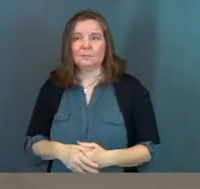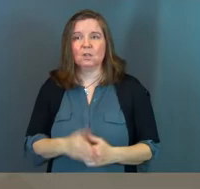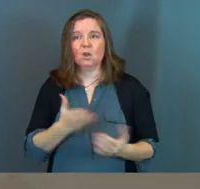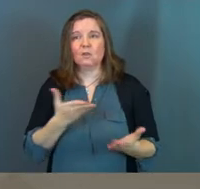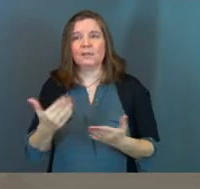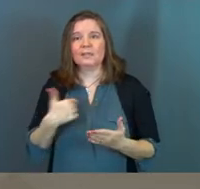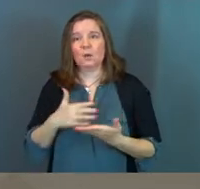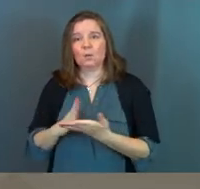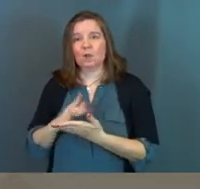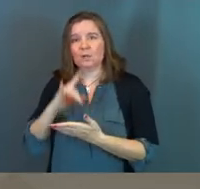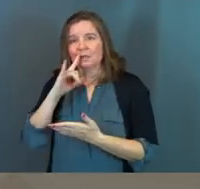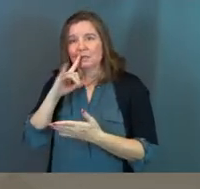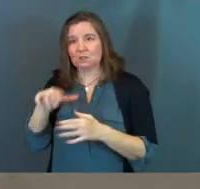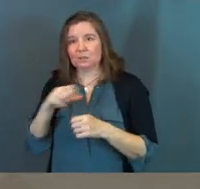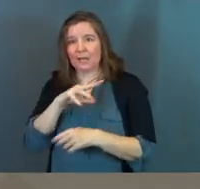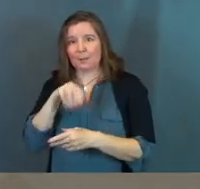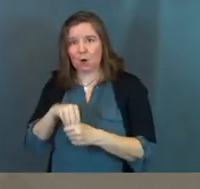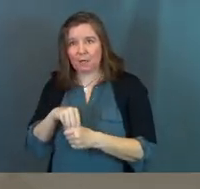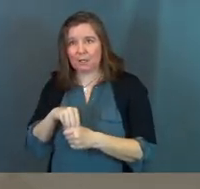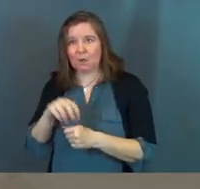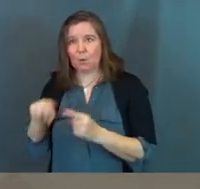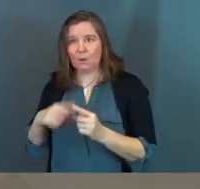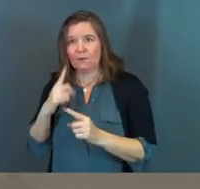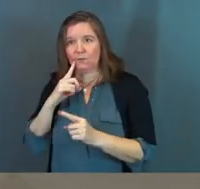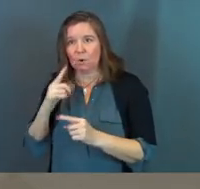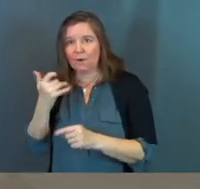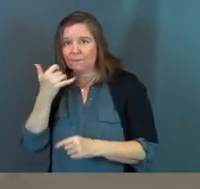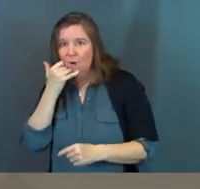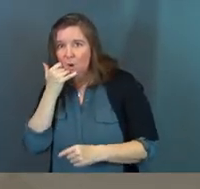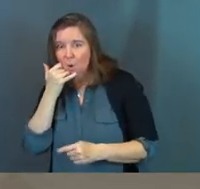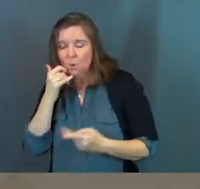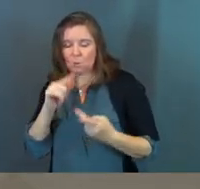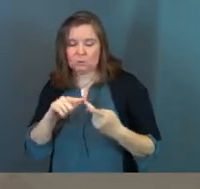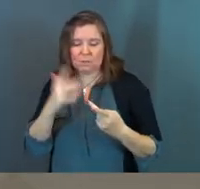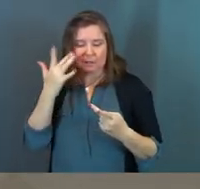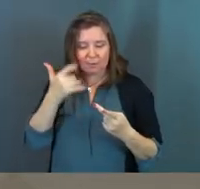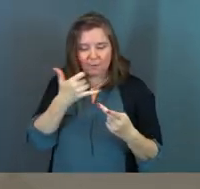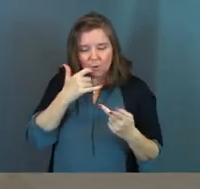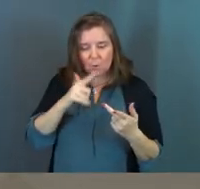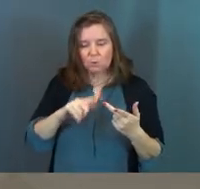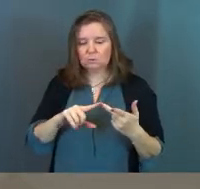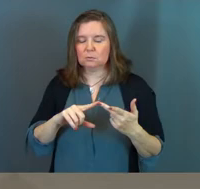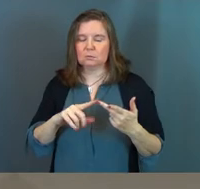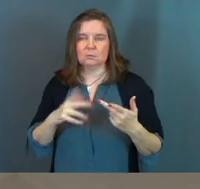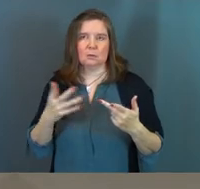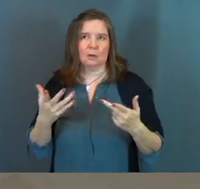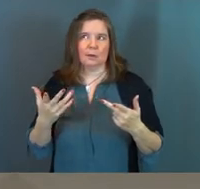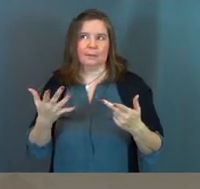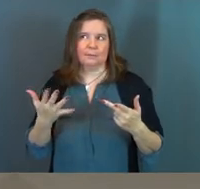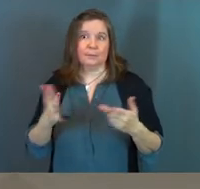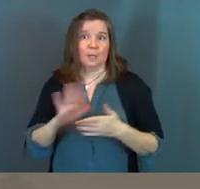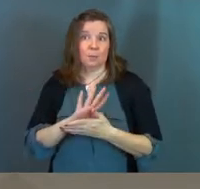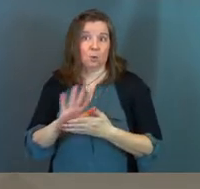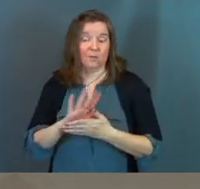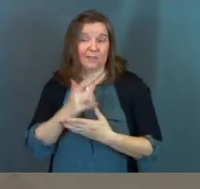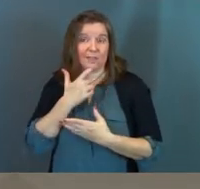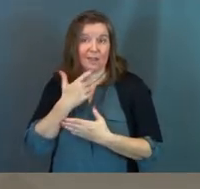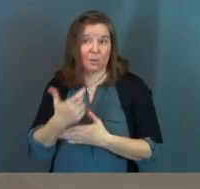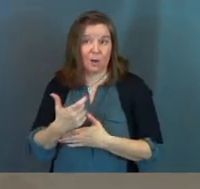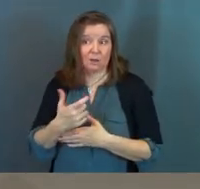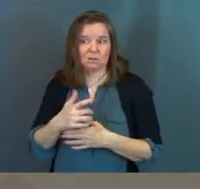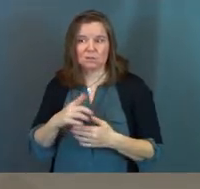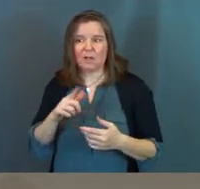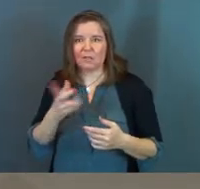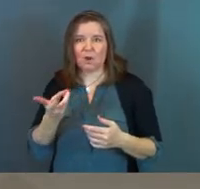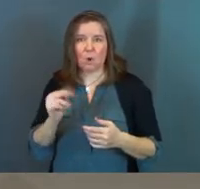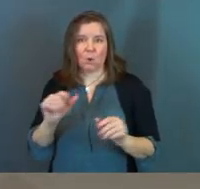There were things that we allowed our kids to take part in when it came to phones, smartphones, when it came to movies that they would